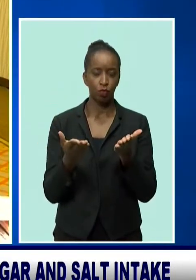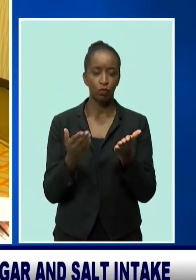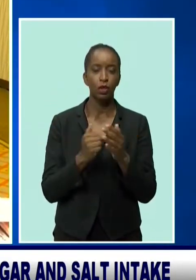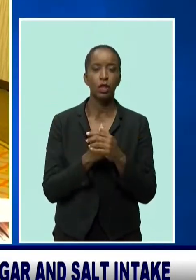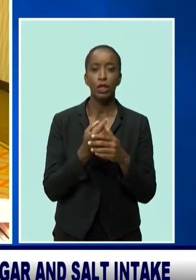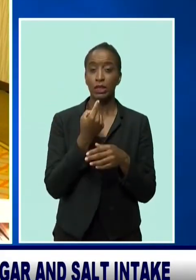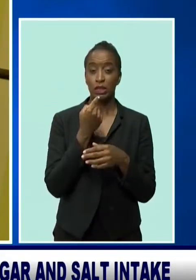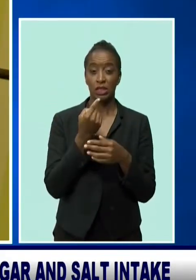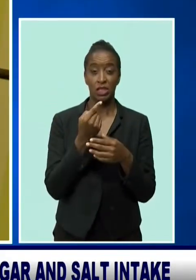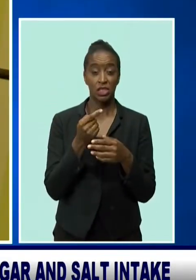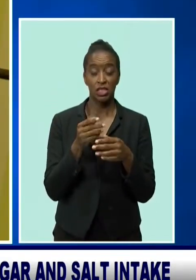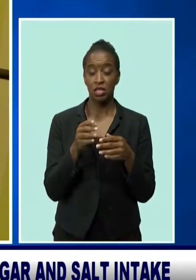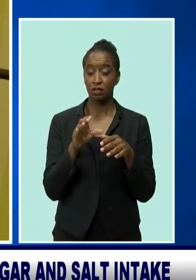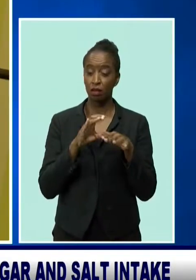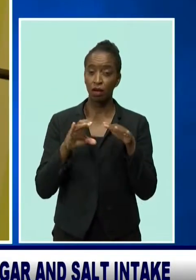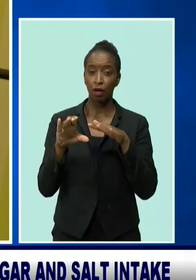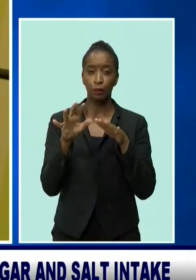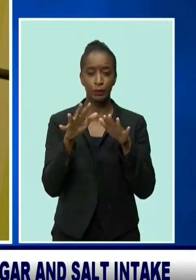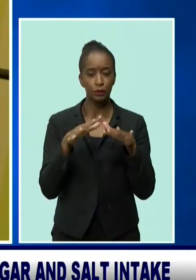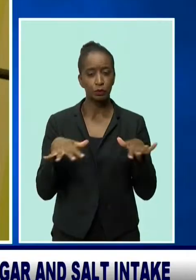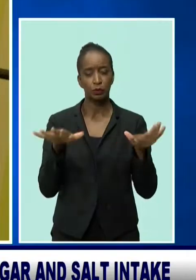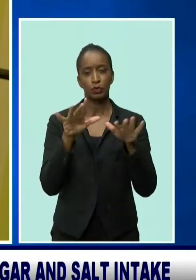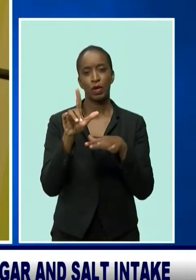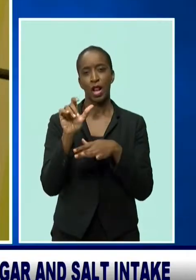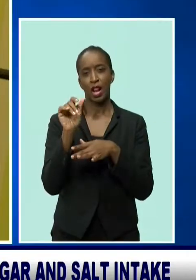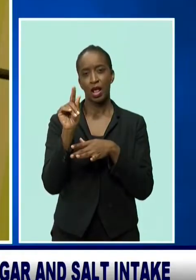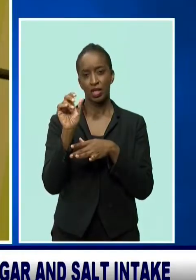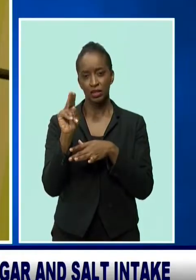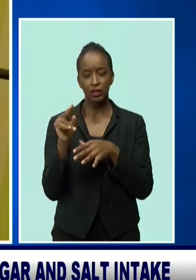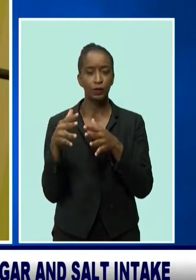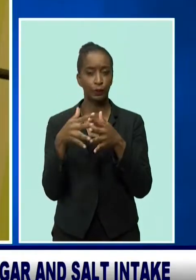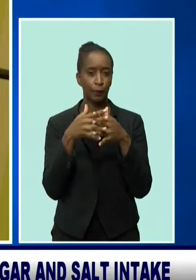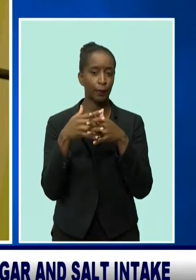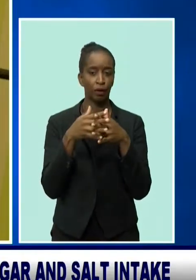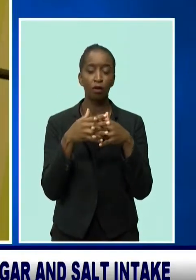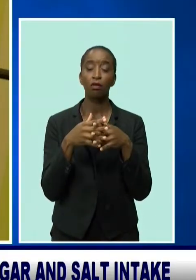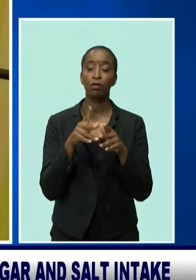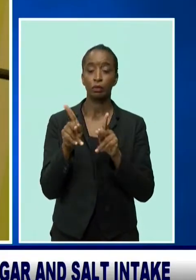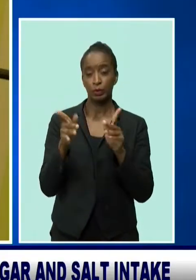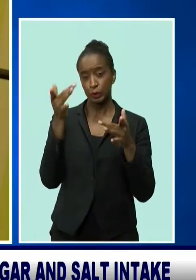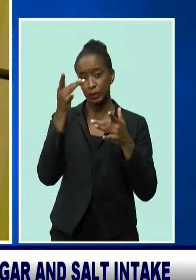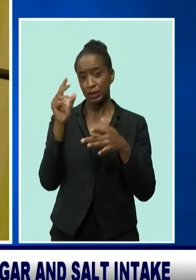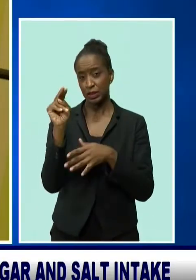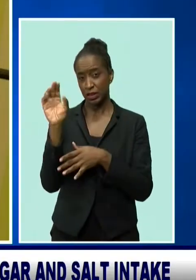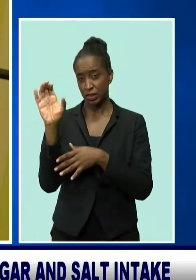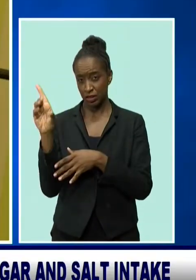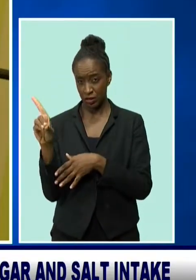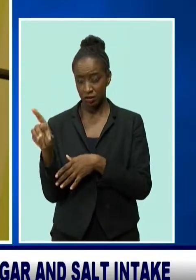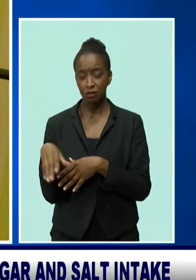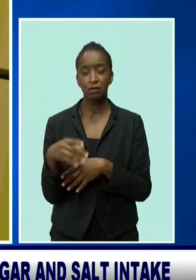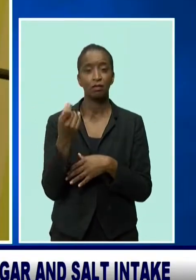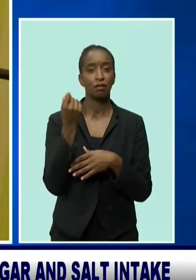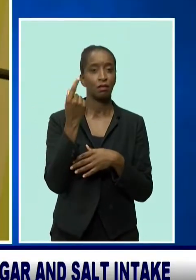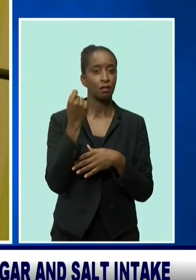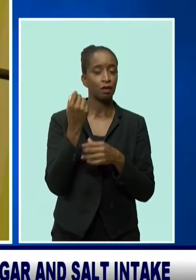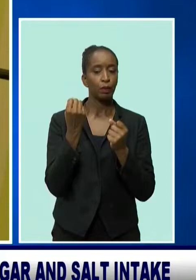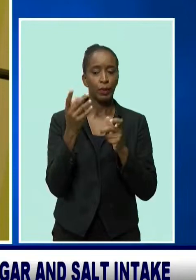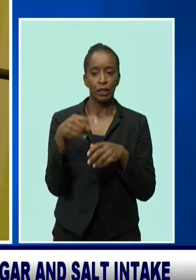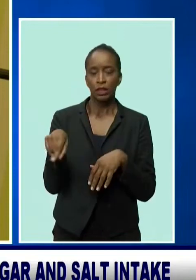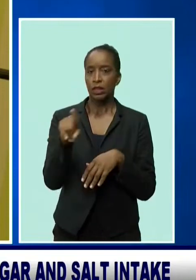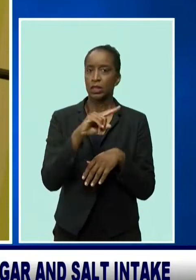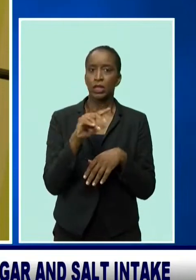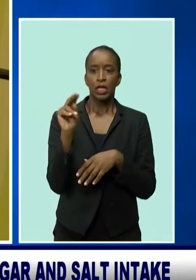region. There are an estimated 200 million people out of 1 billion in the Americas who are living